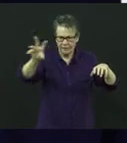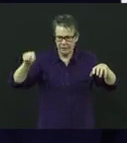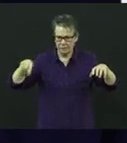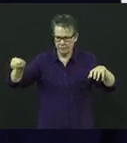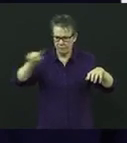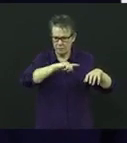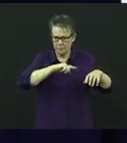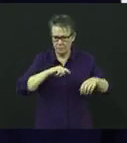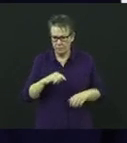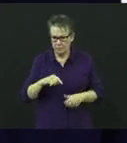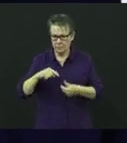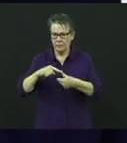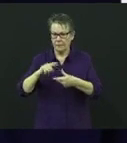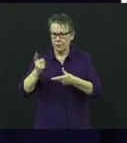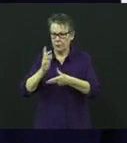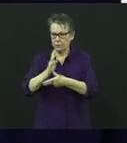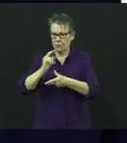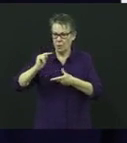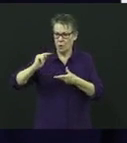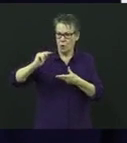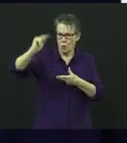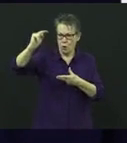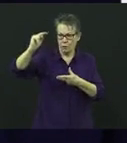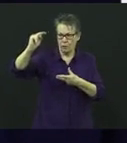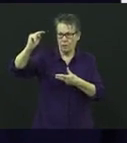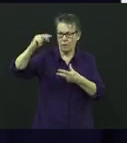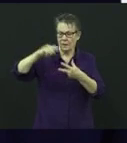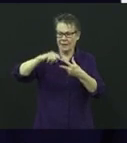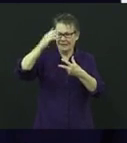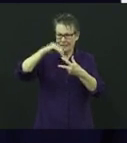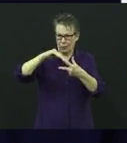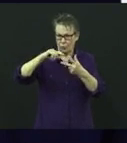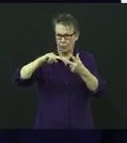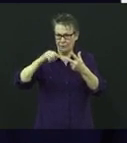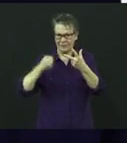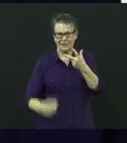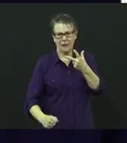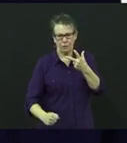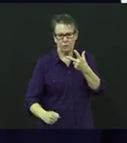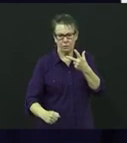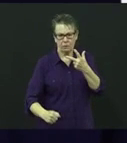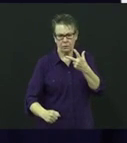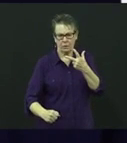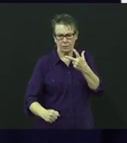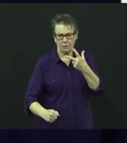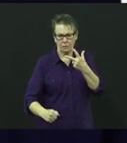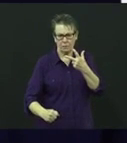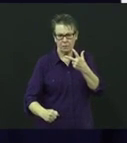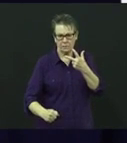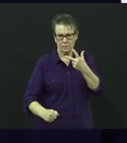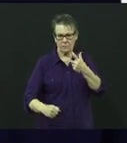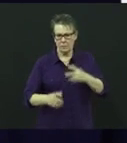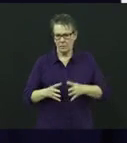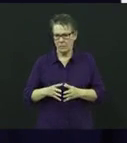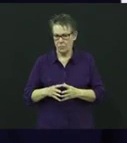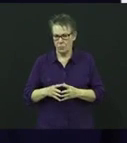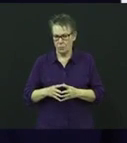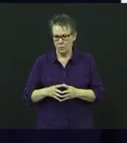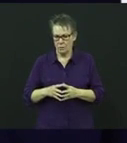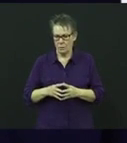invited the level 1 trauma centers to be the coordinating entities of North, Central, and